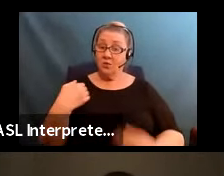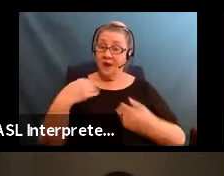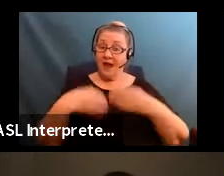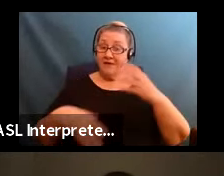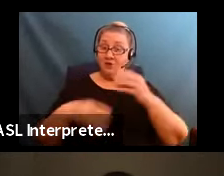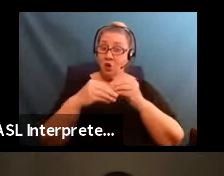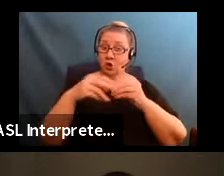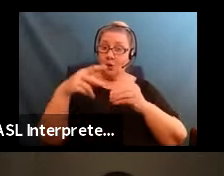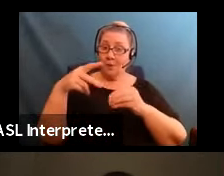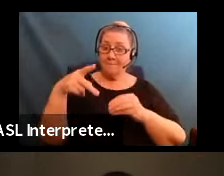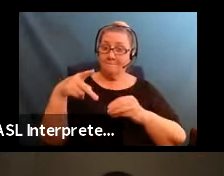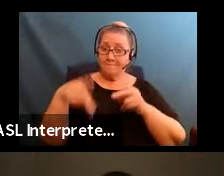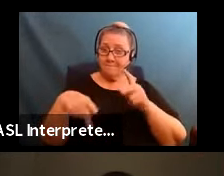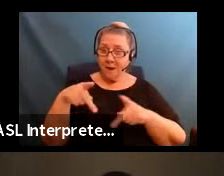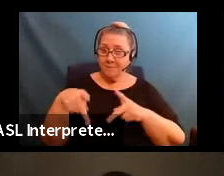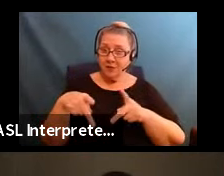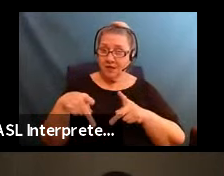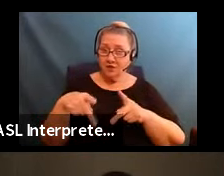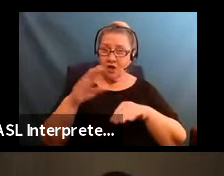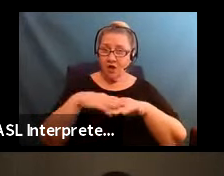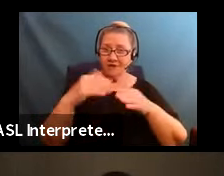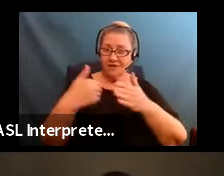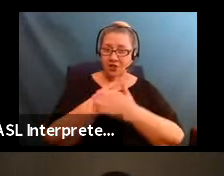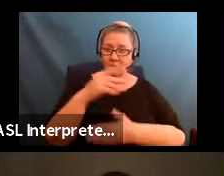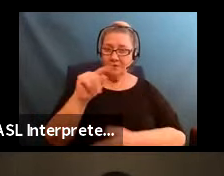on this new tiering group?